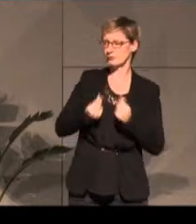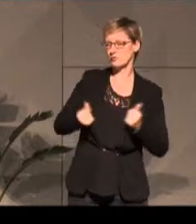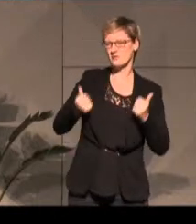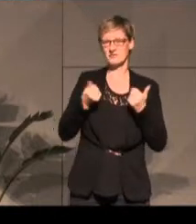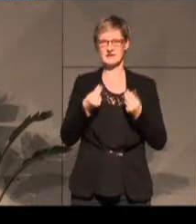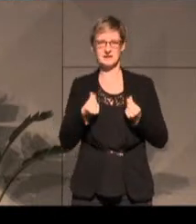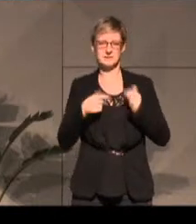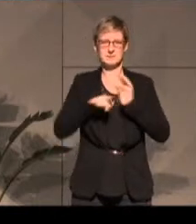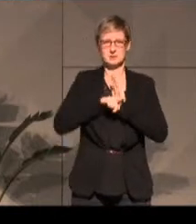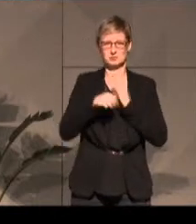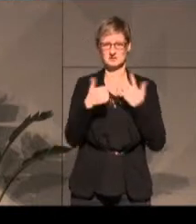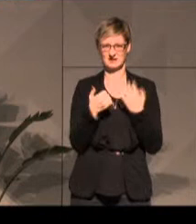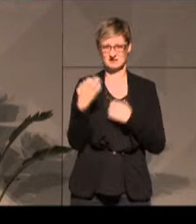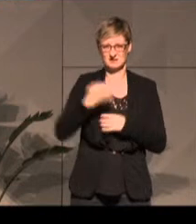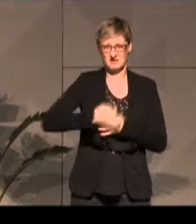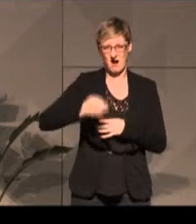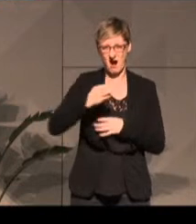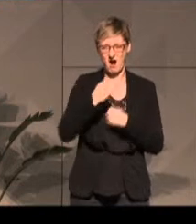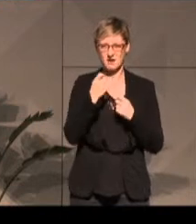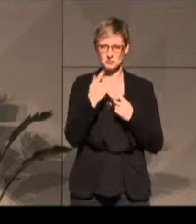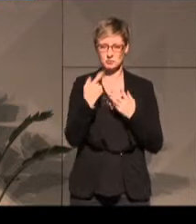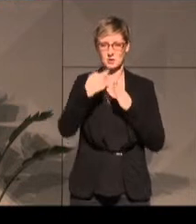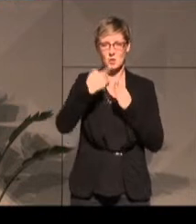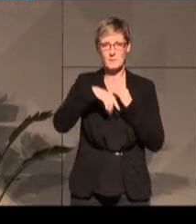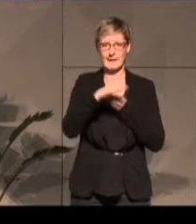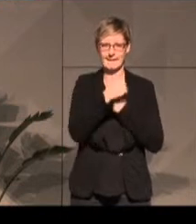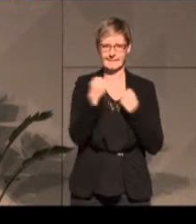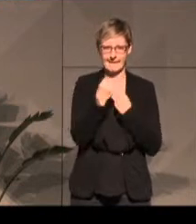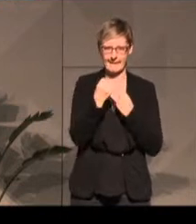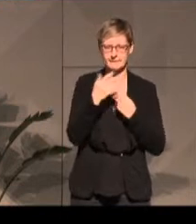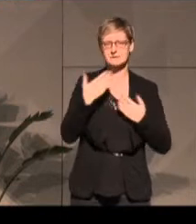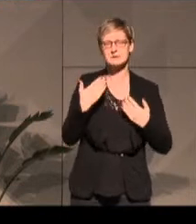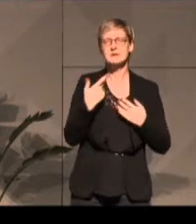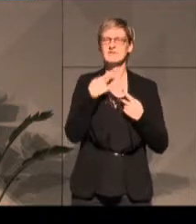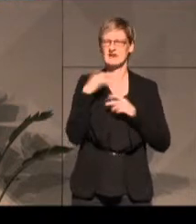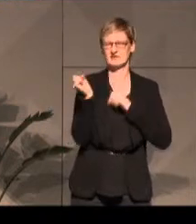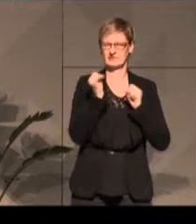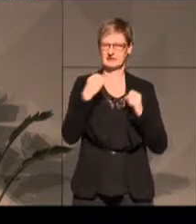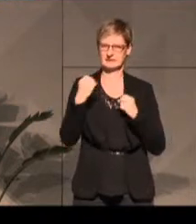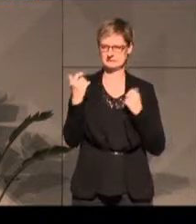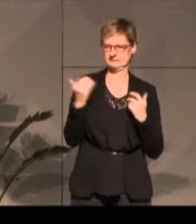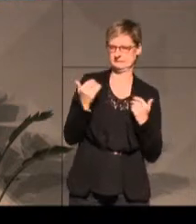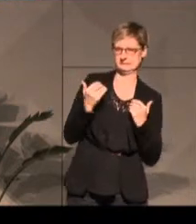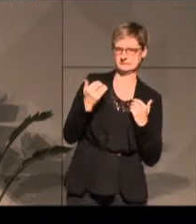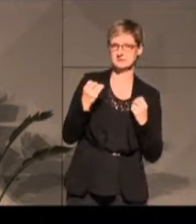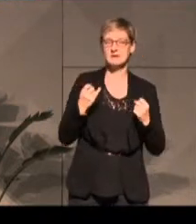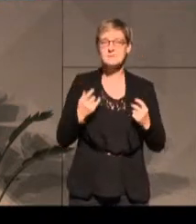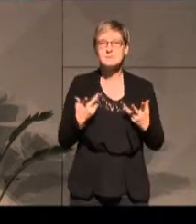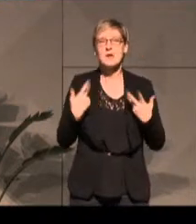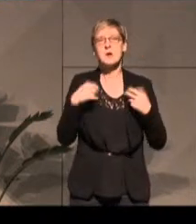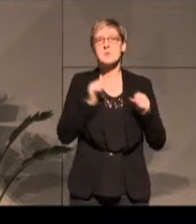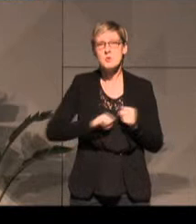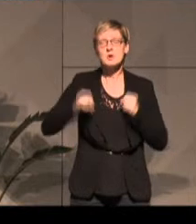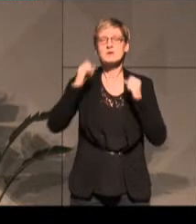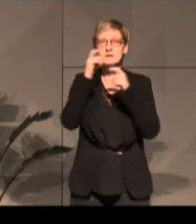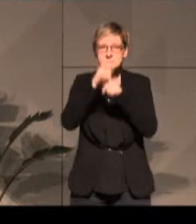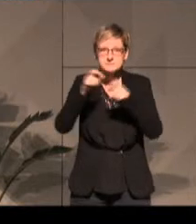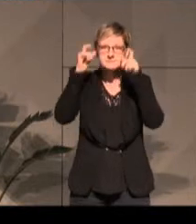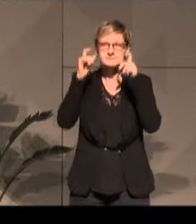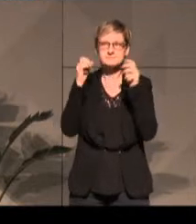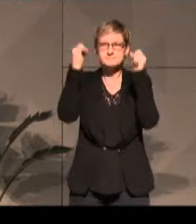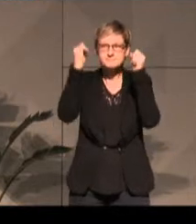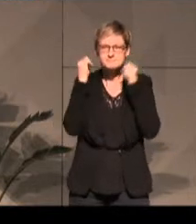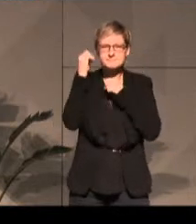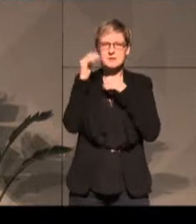degrees Celsius, and together with a wind chill that takes you to felt temperatures of -60 degrees or below that.